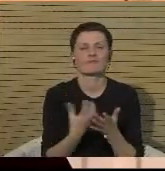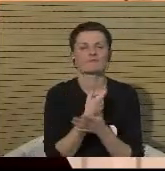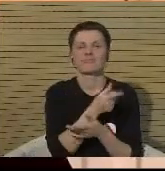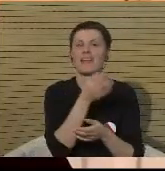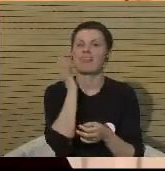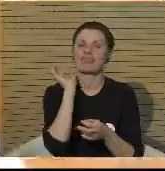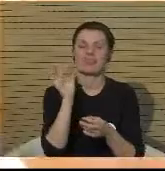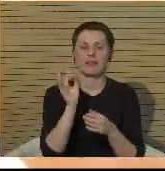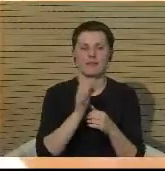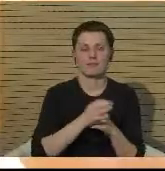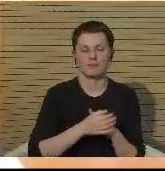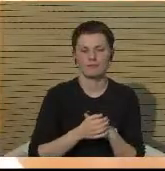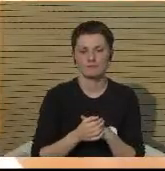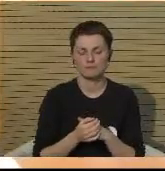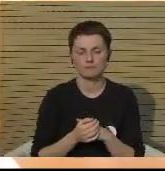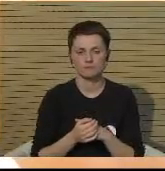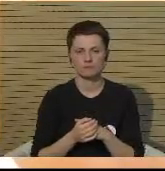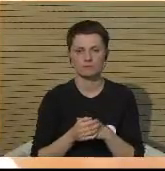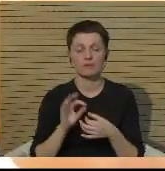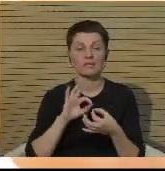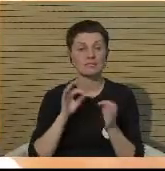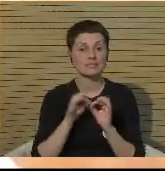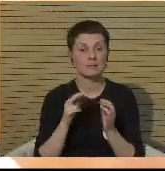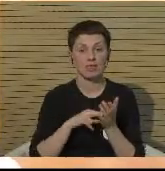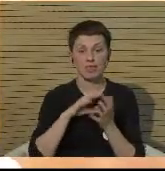is something unreachable.